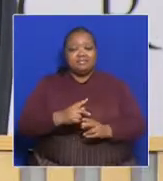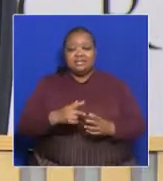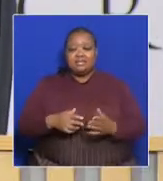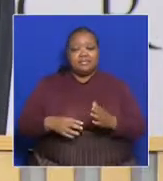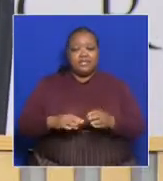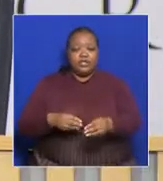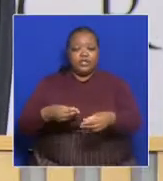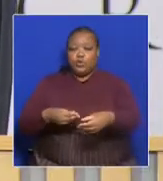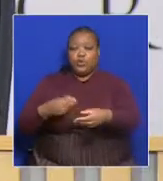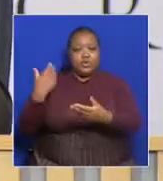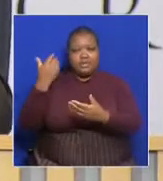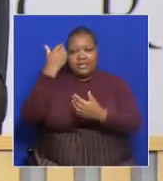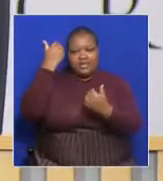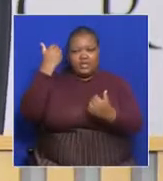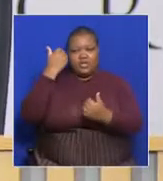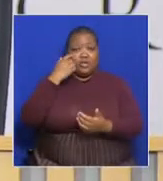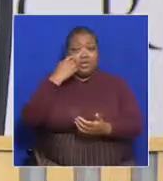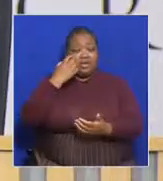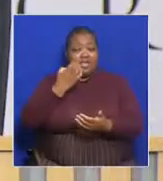that somebody,